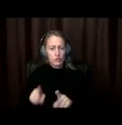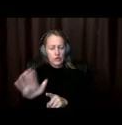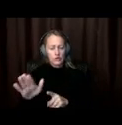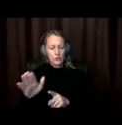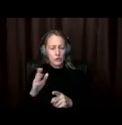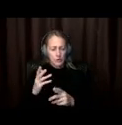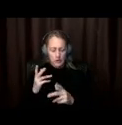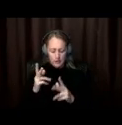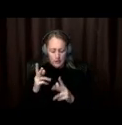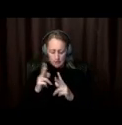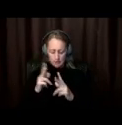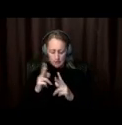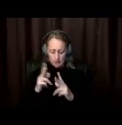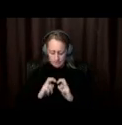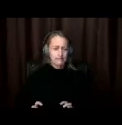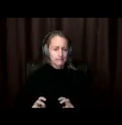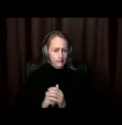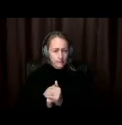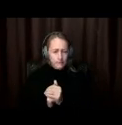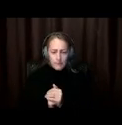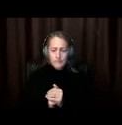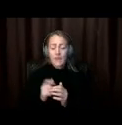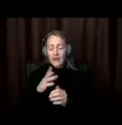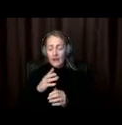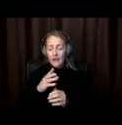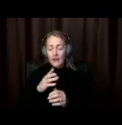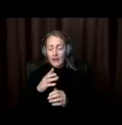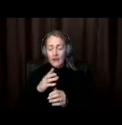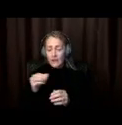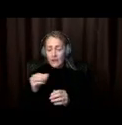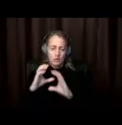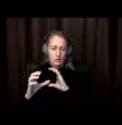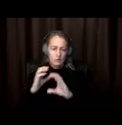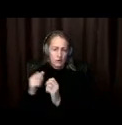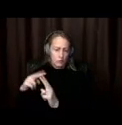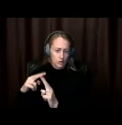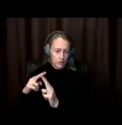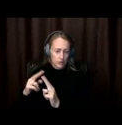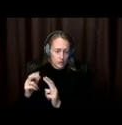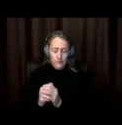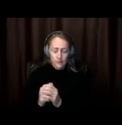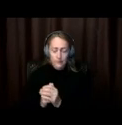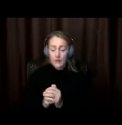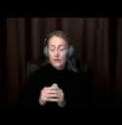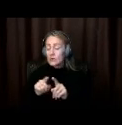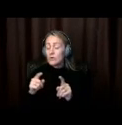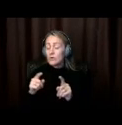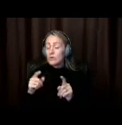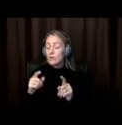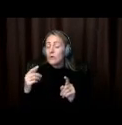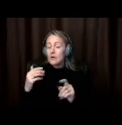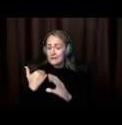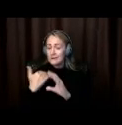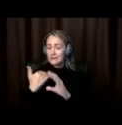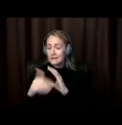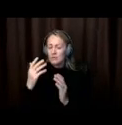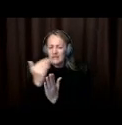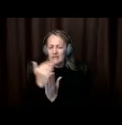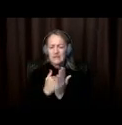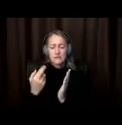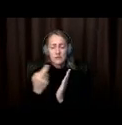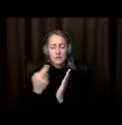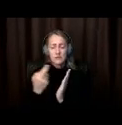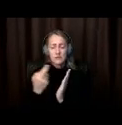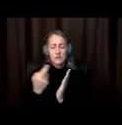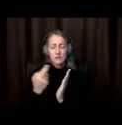questions. And also, after the list of questions, there are some resources that might help you think about identity and intersectionality in a new